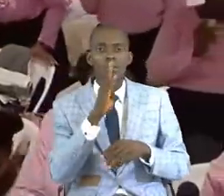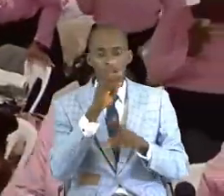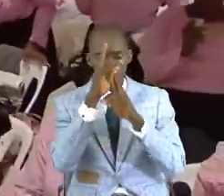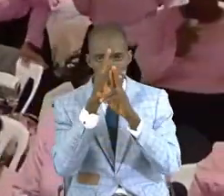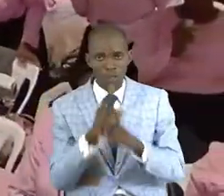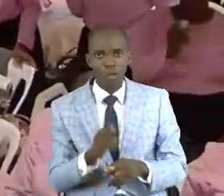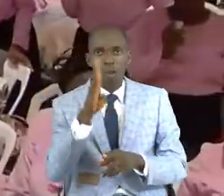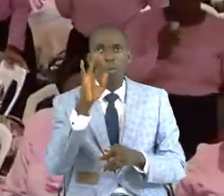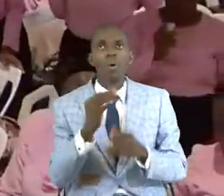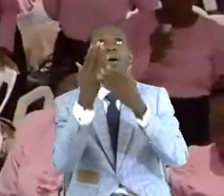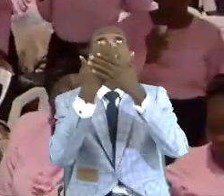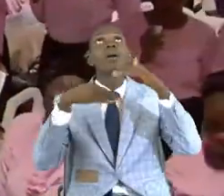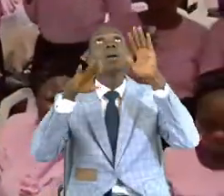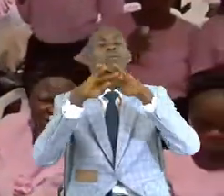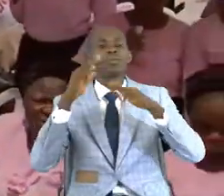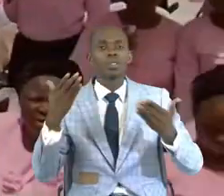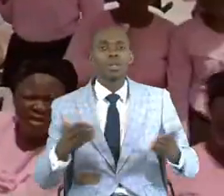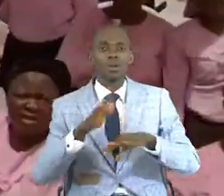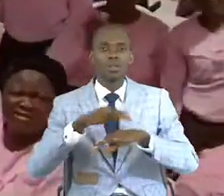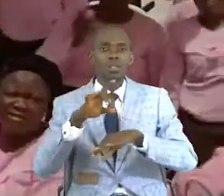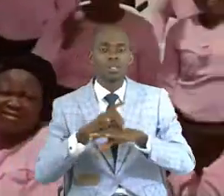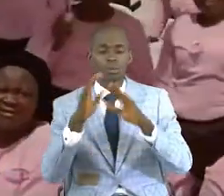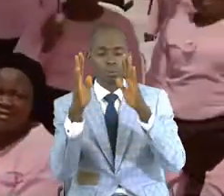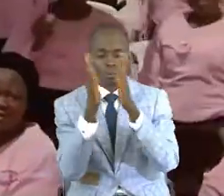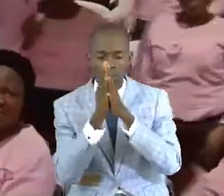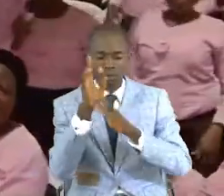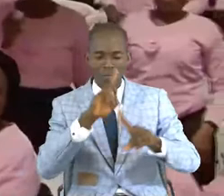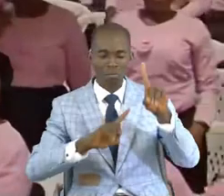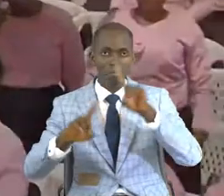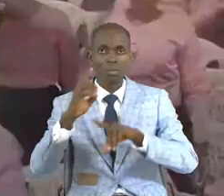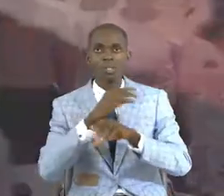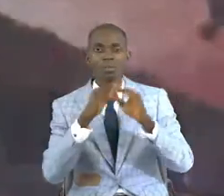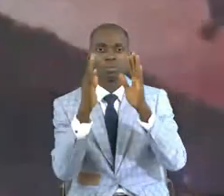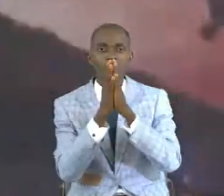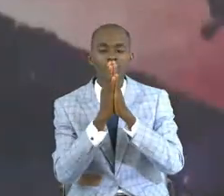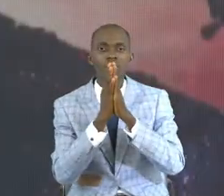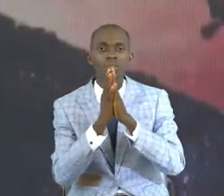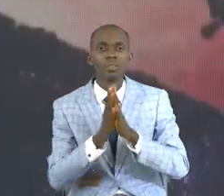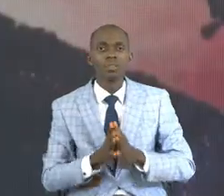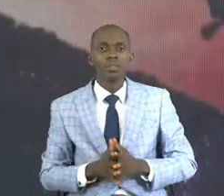heaven and earth. Open your mouth, talk to the Lord in prayer.